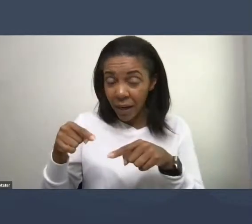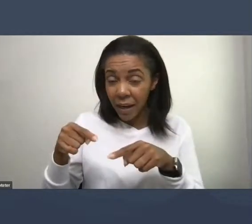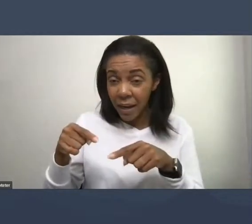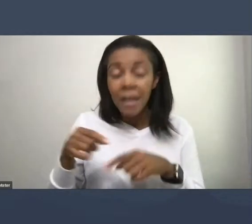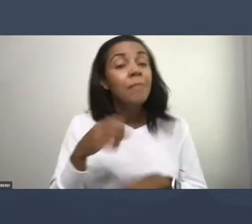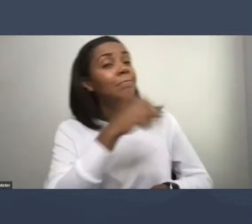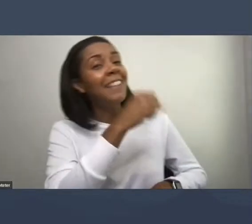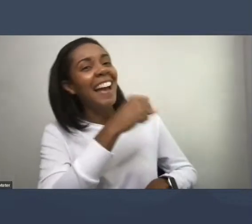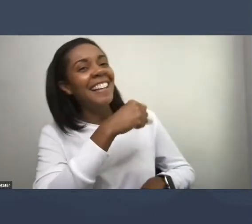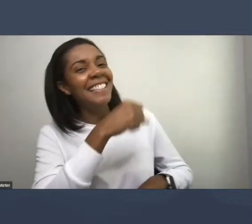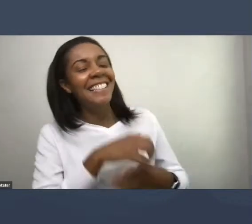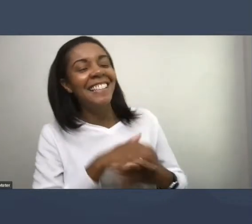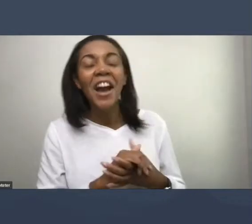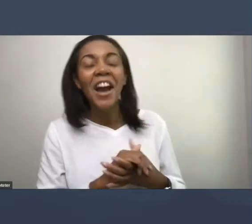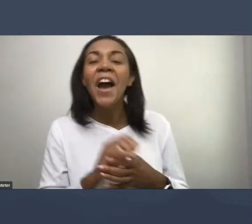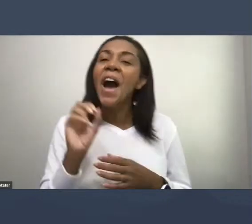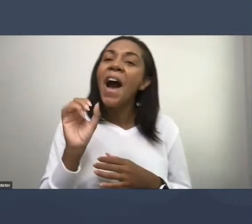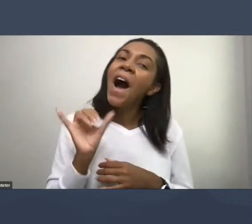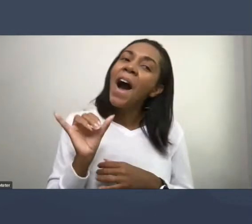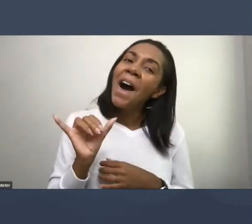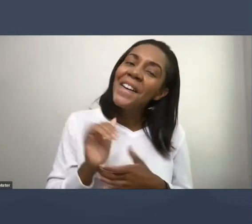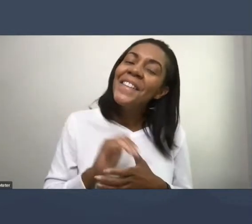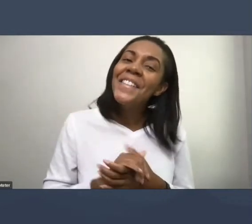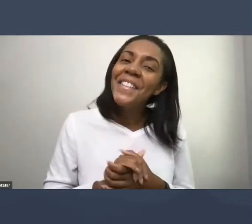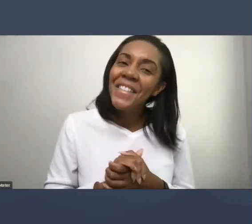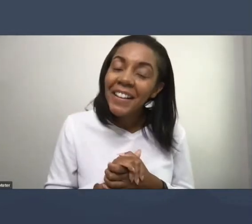Yes. Oh.